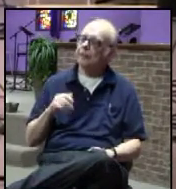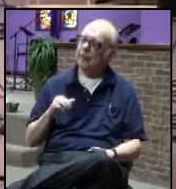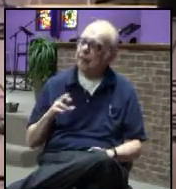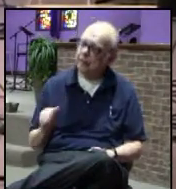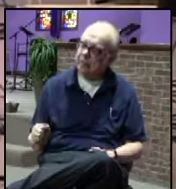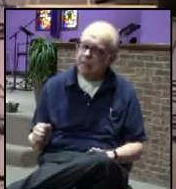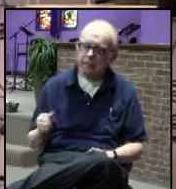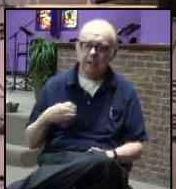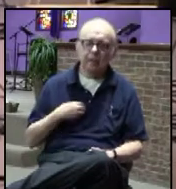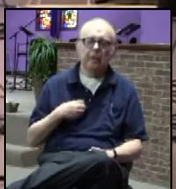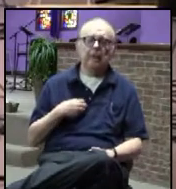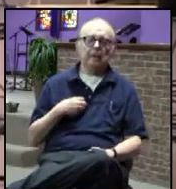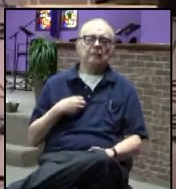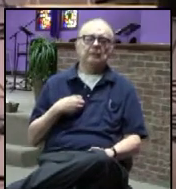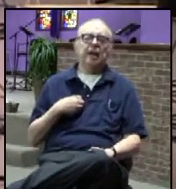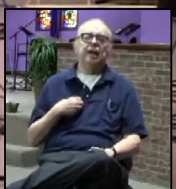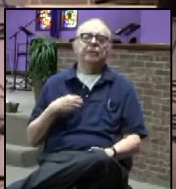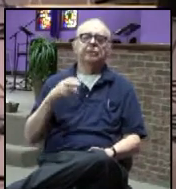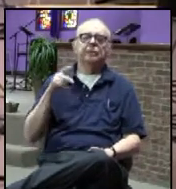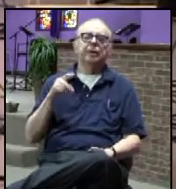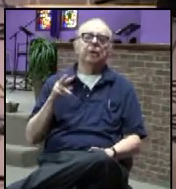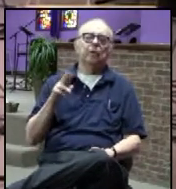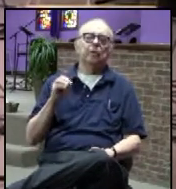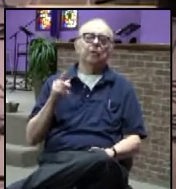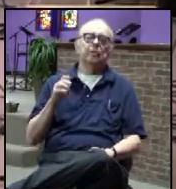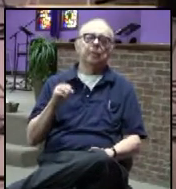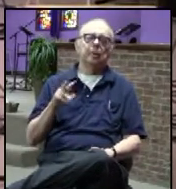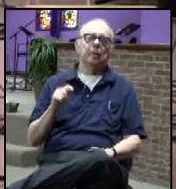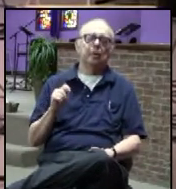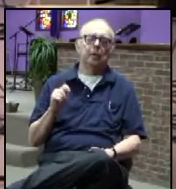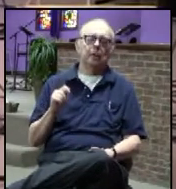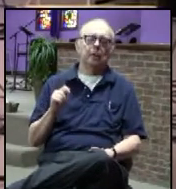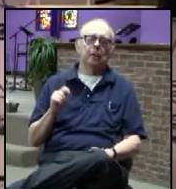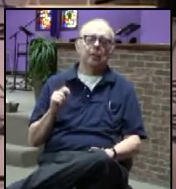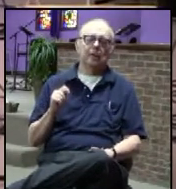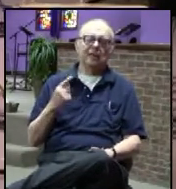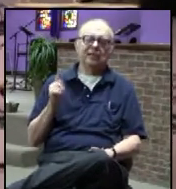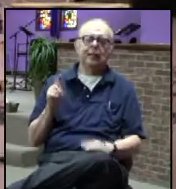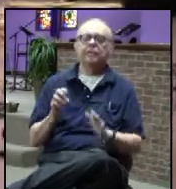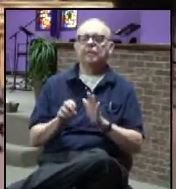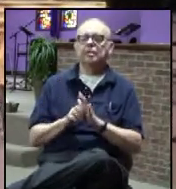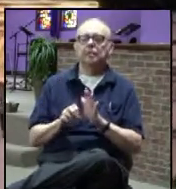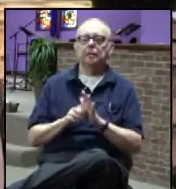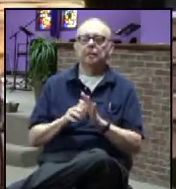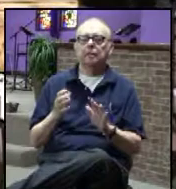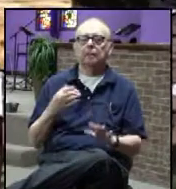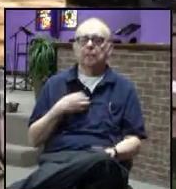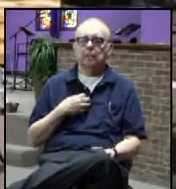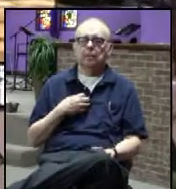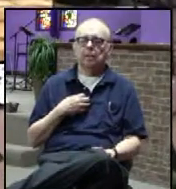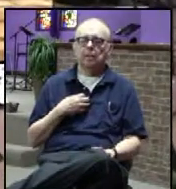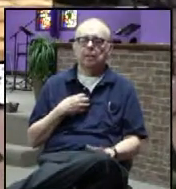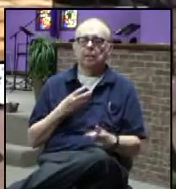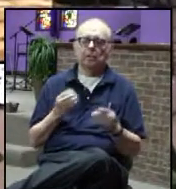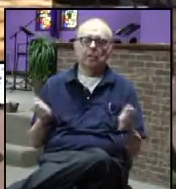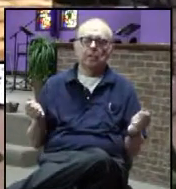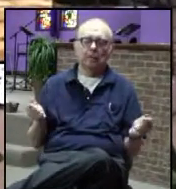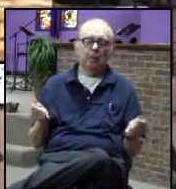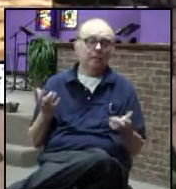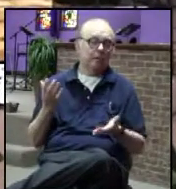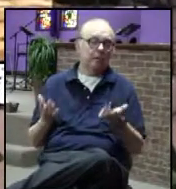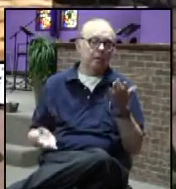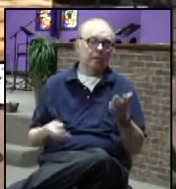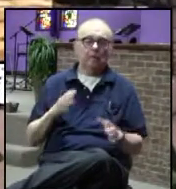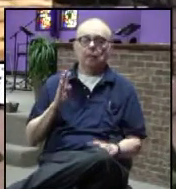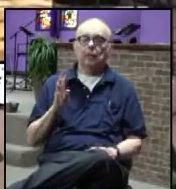They had some piece of property. Let's just say, for instance, they had a piece of property that was maybe